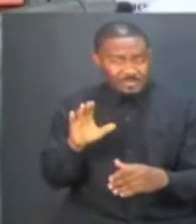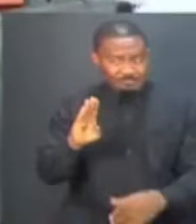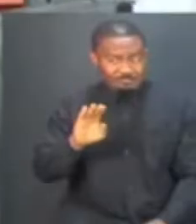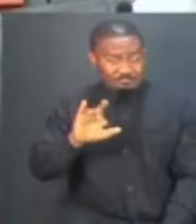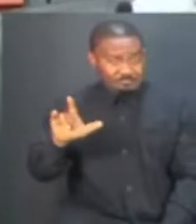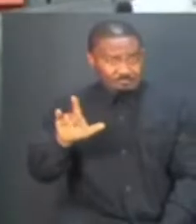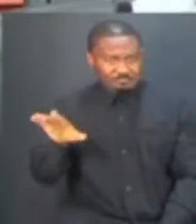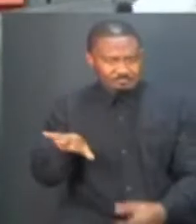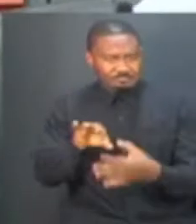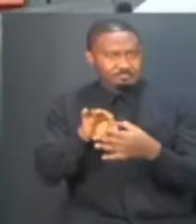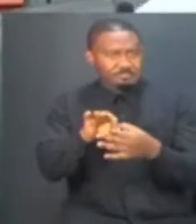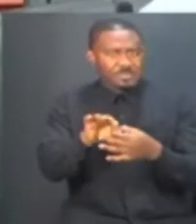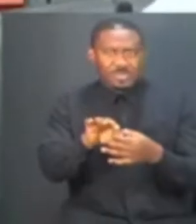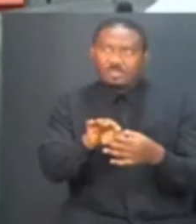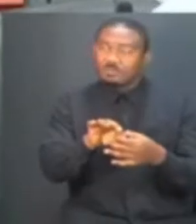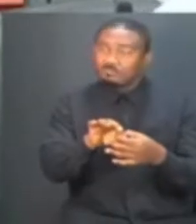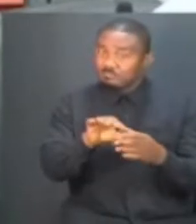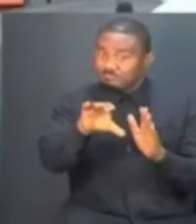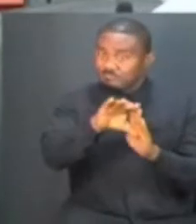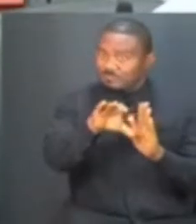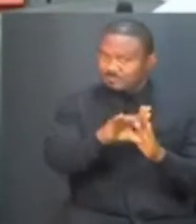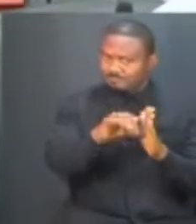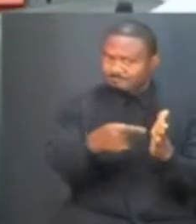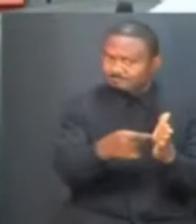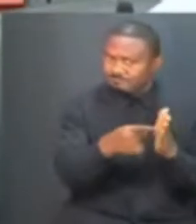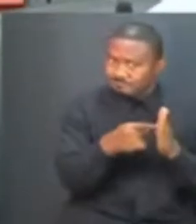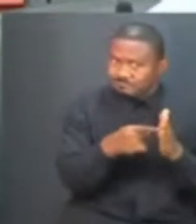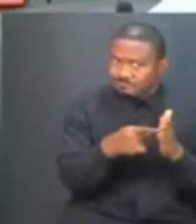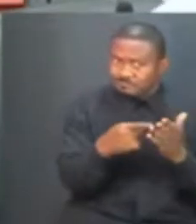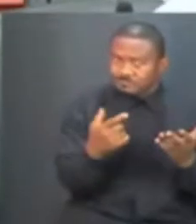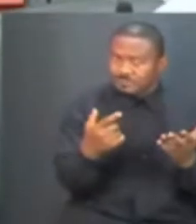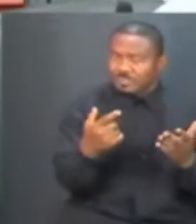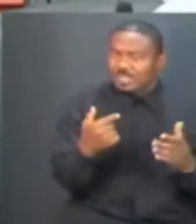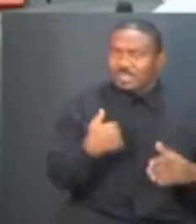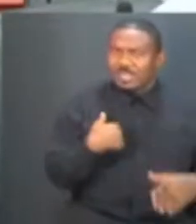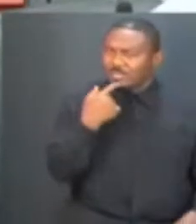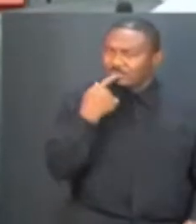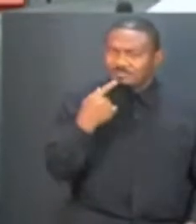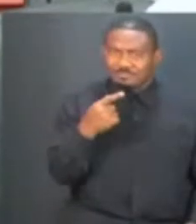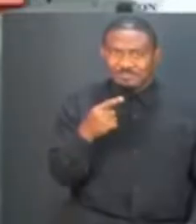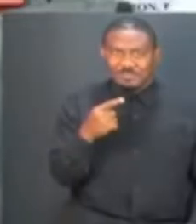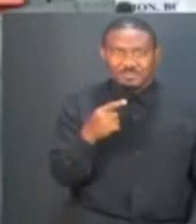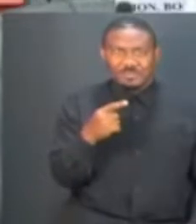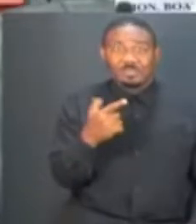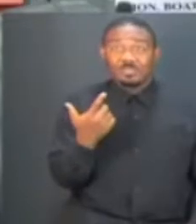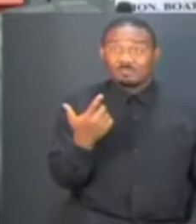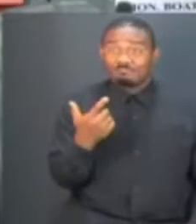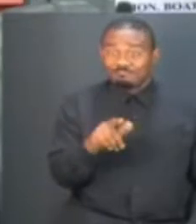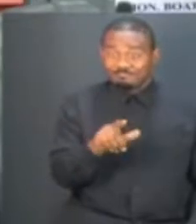with constitutional requirements. I suggest that the definite article D must be